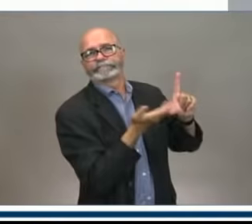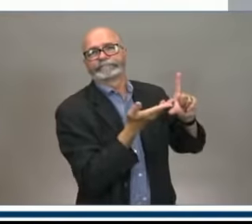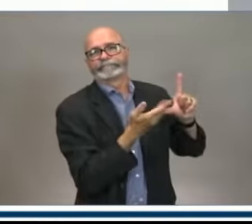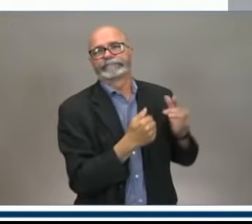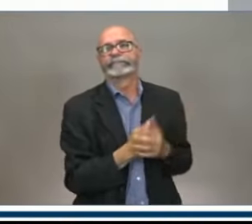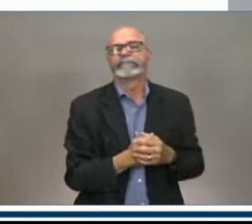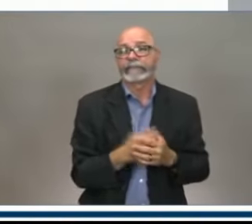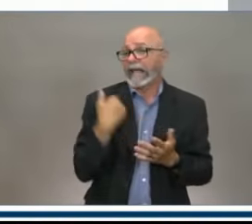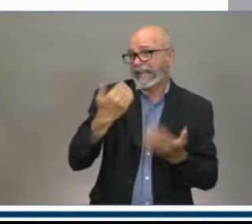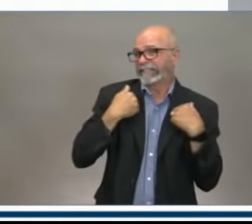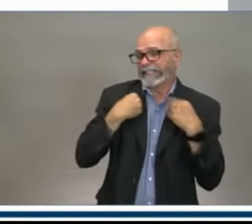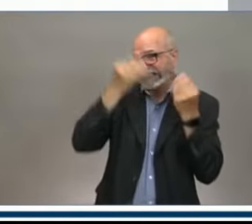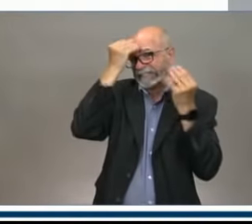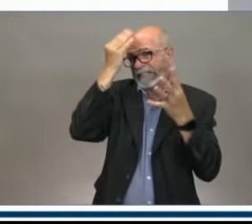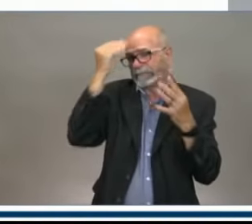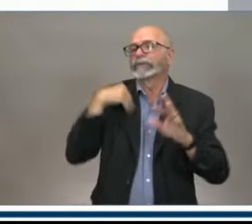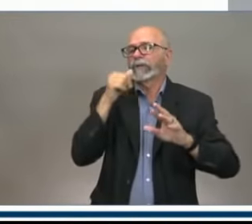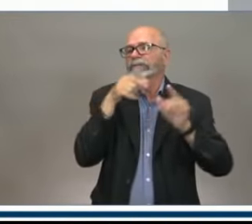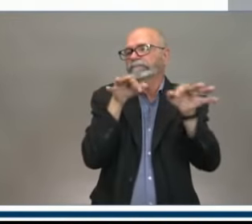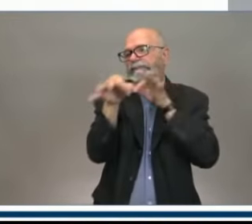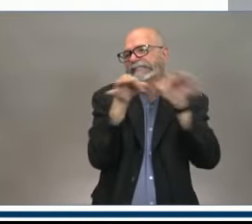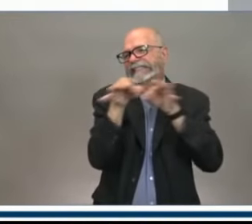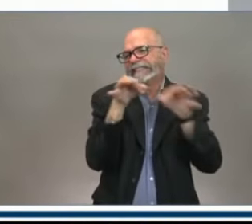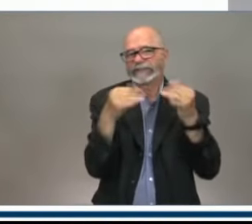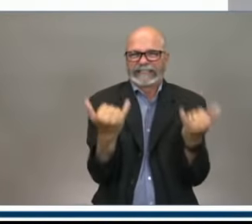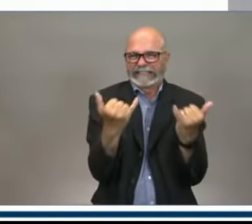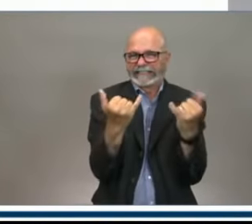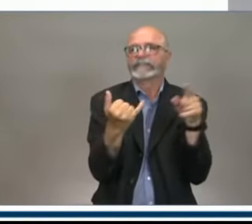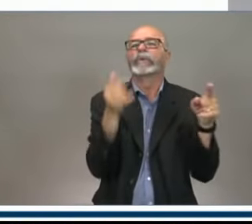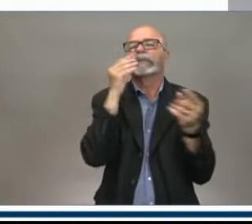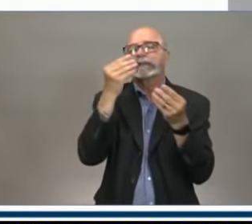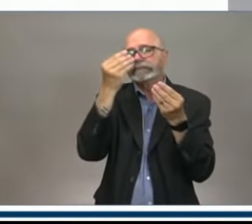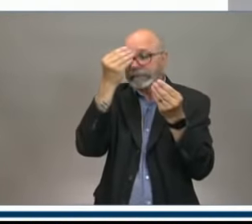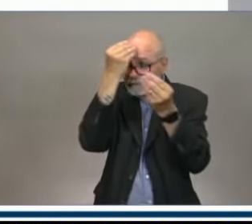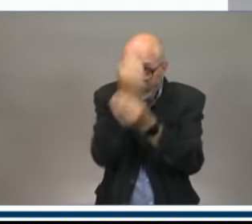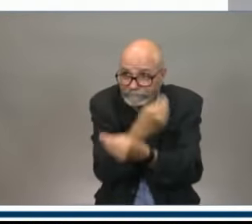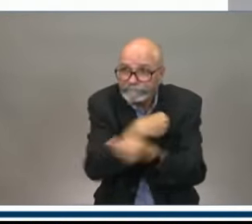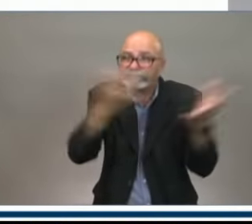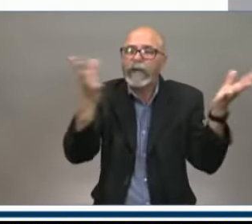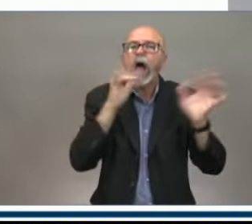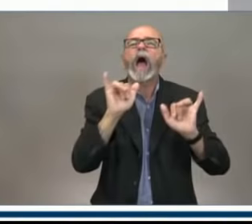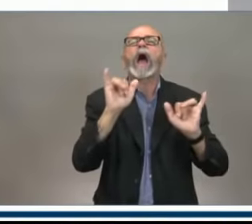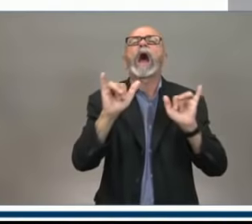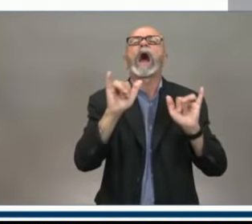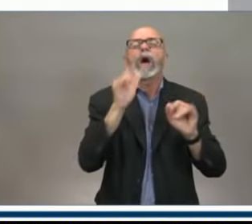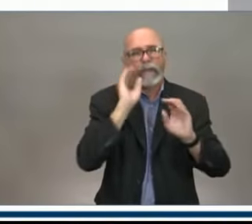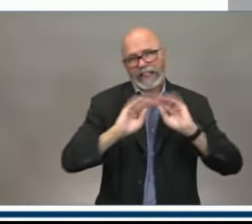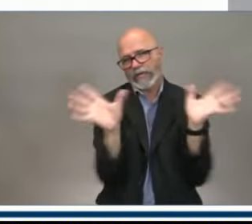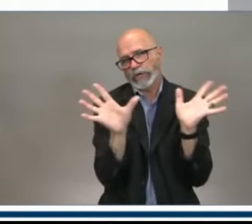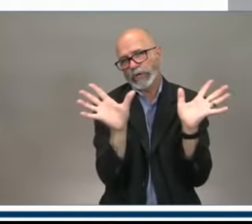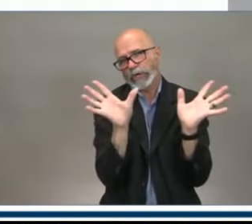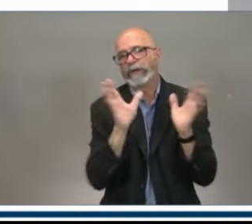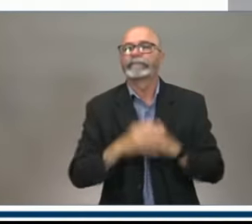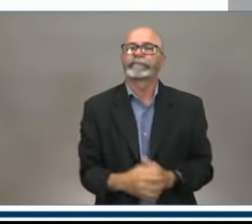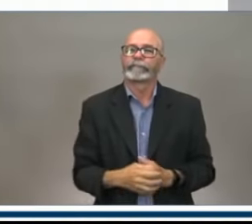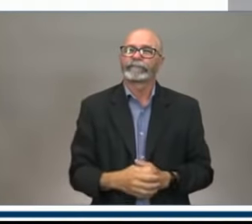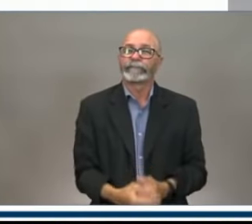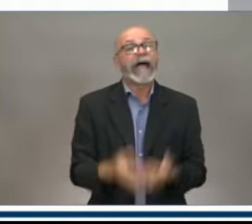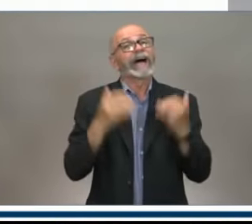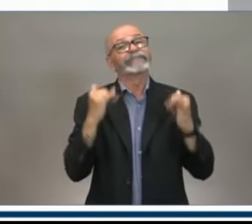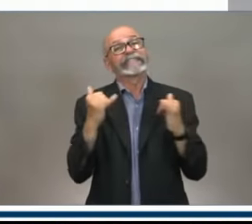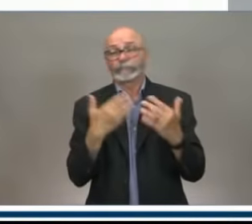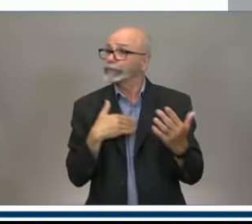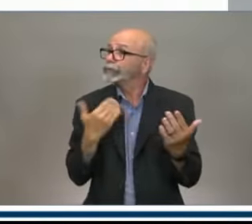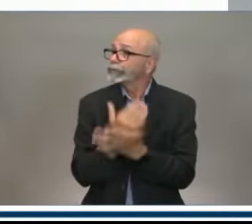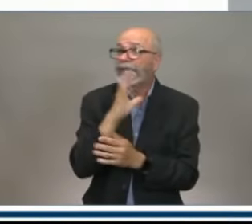go through those so people are clear on those. As the Premier said, we're not reporting any new cases of